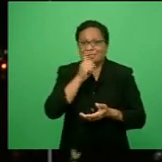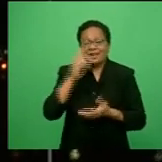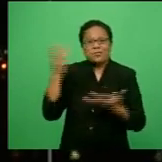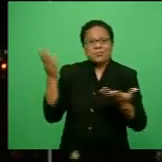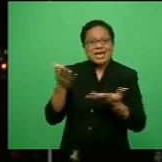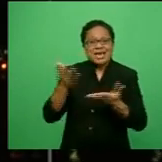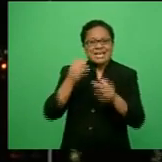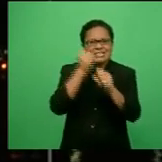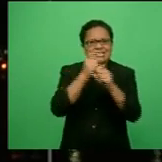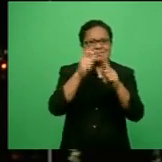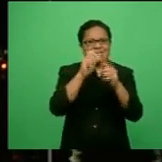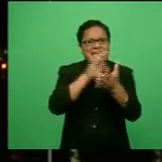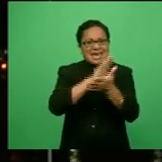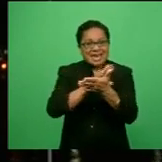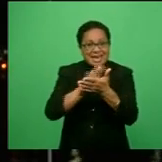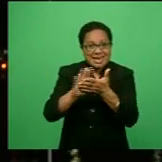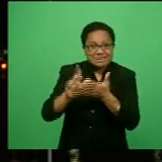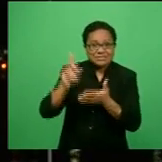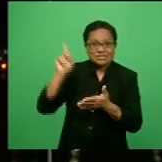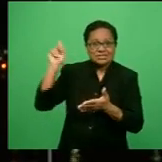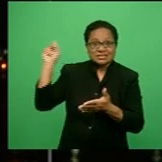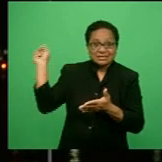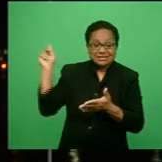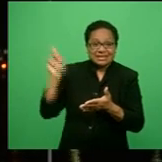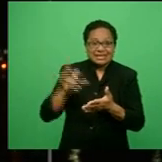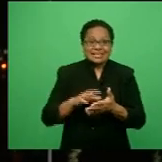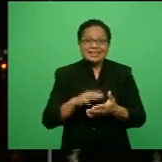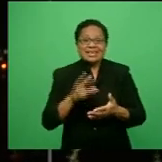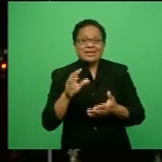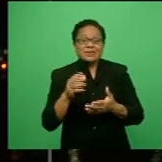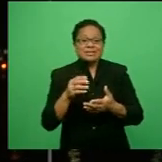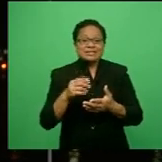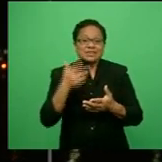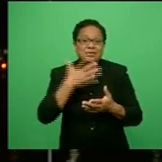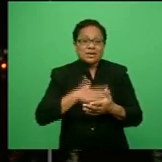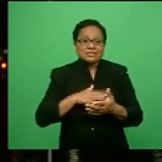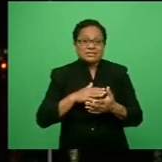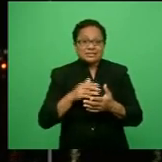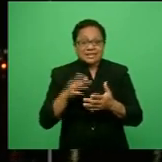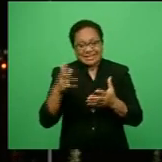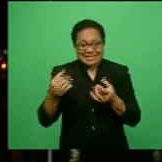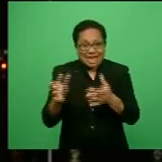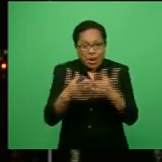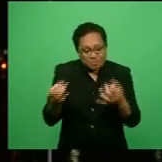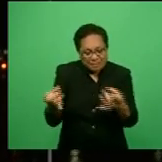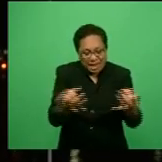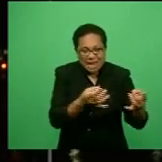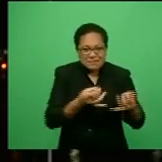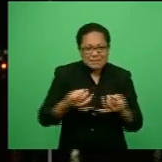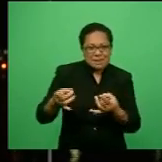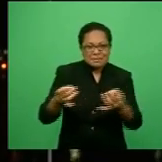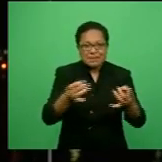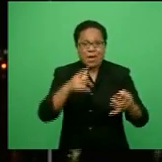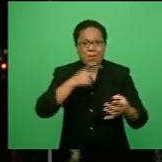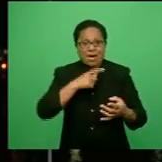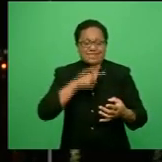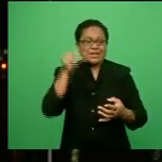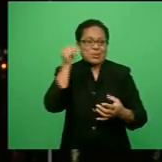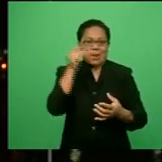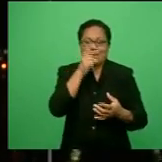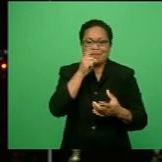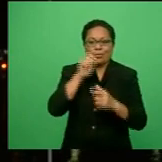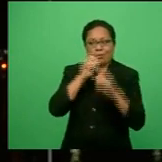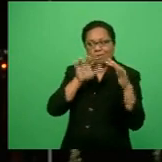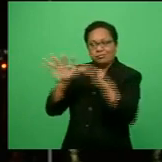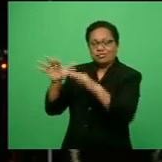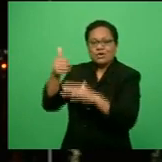were directed to polish their services from greeting protocols, front desk operations and dining area to room services.